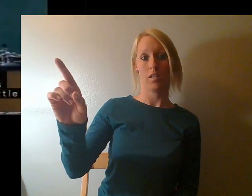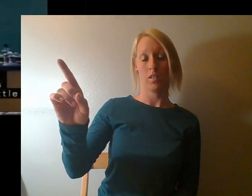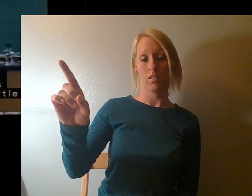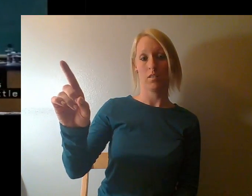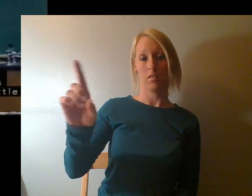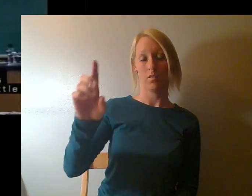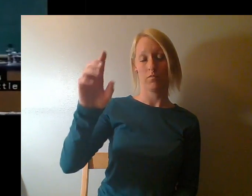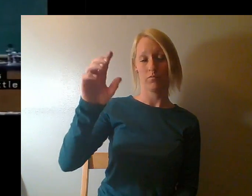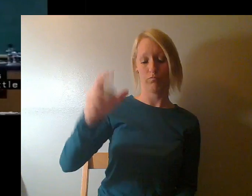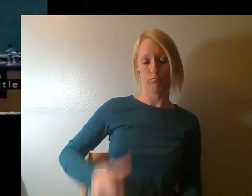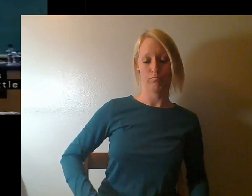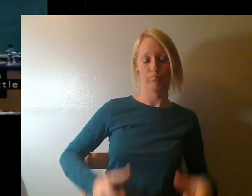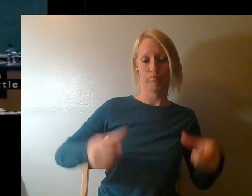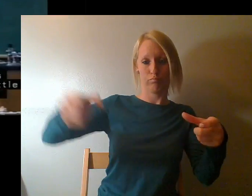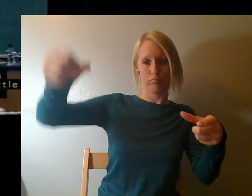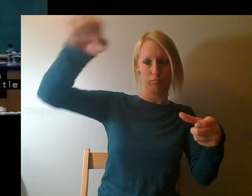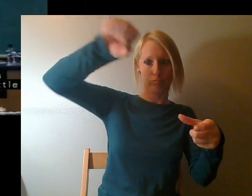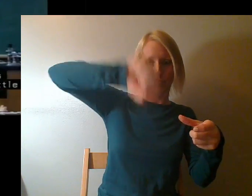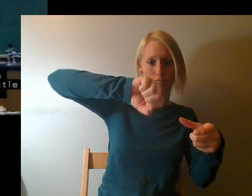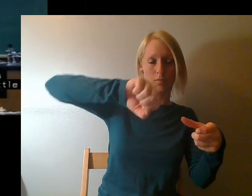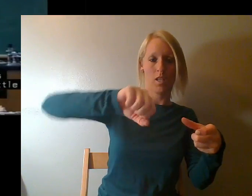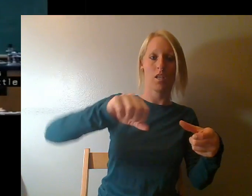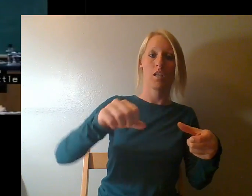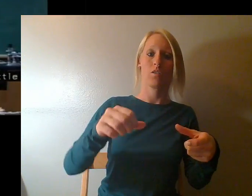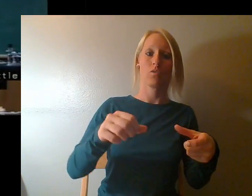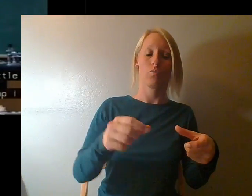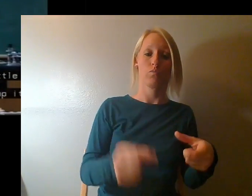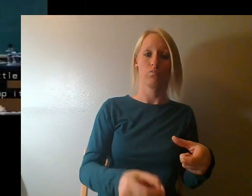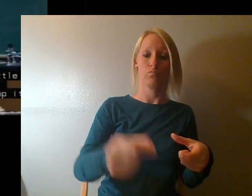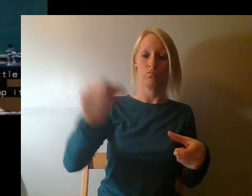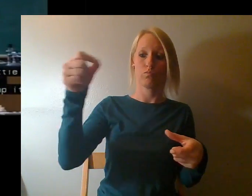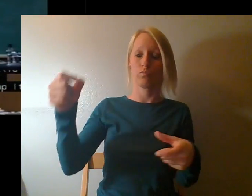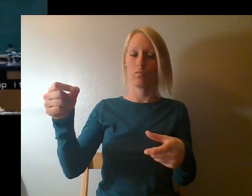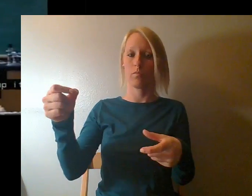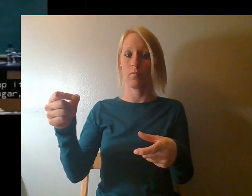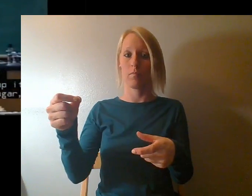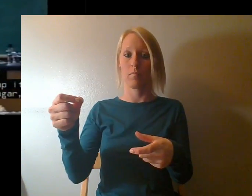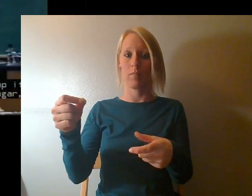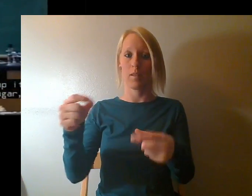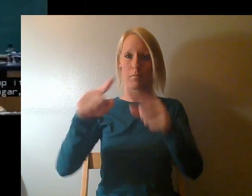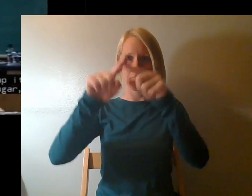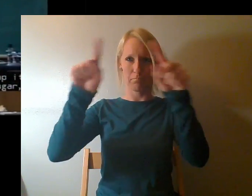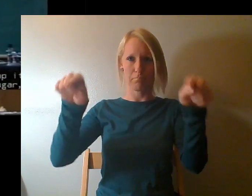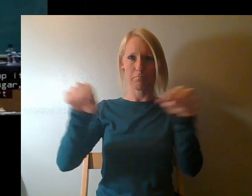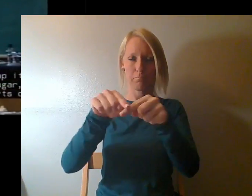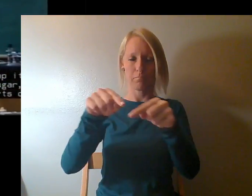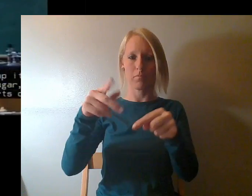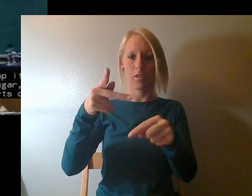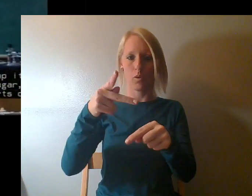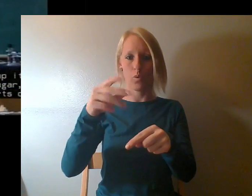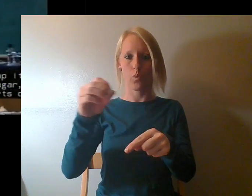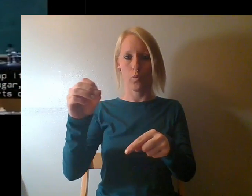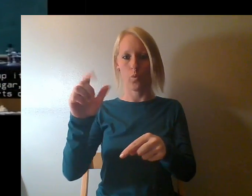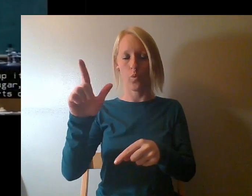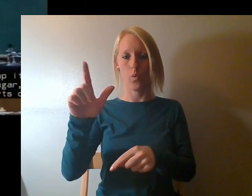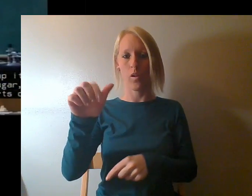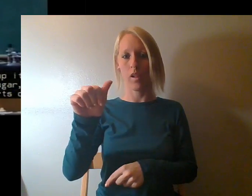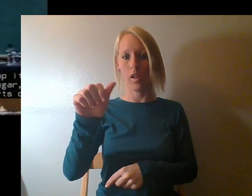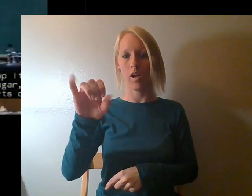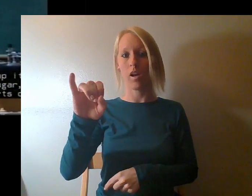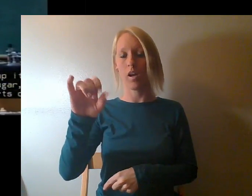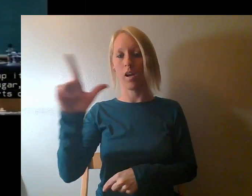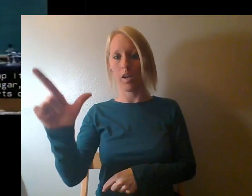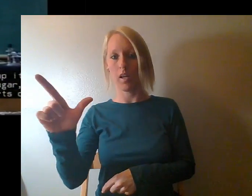correctly, you take the little packet, not the one with sugar, you take the packet, you dump it in, and you add a cup of sugar, and it says to